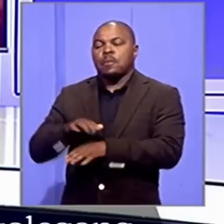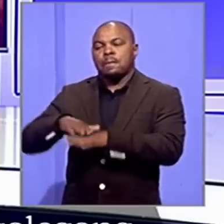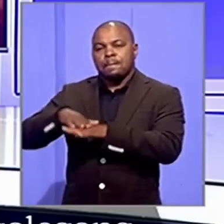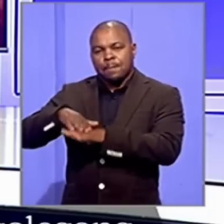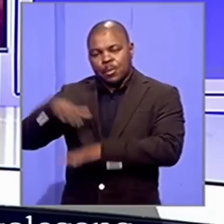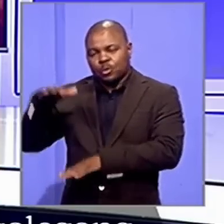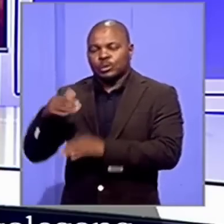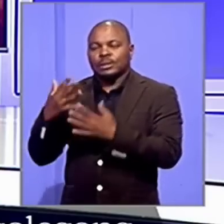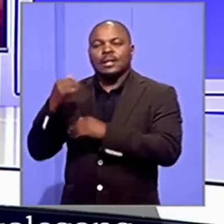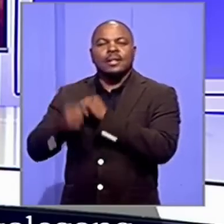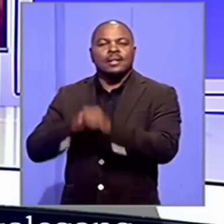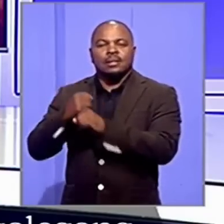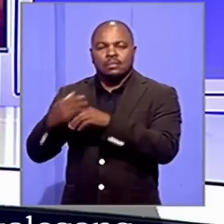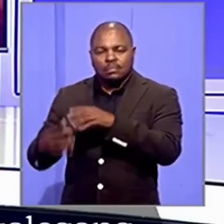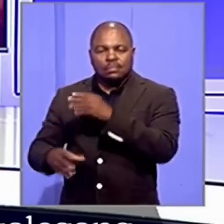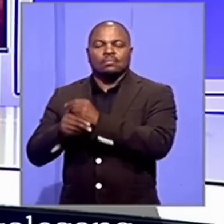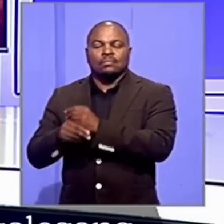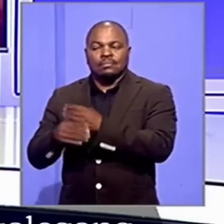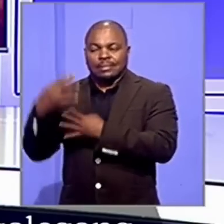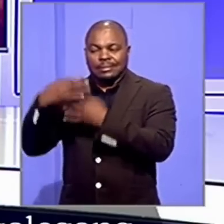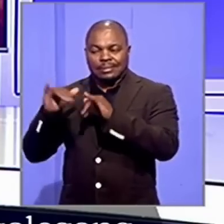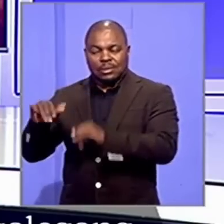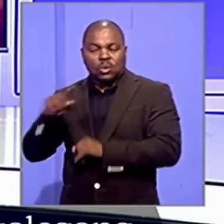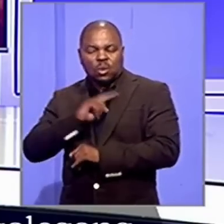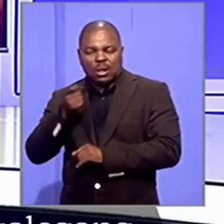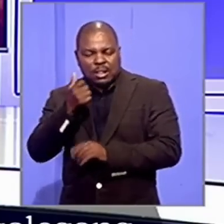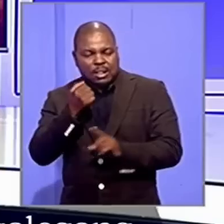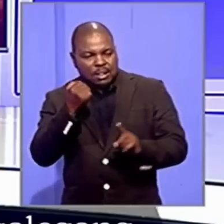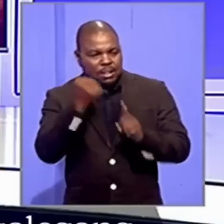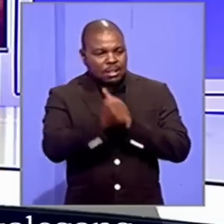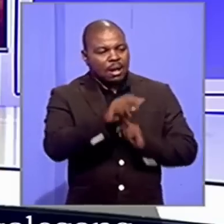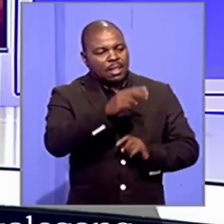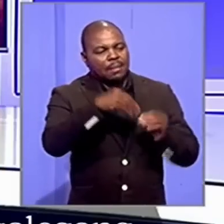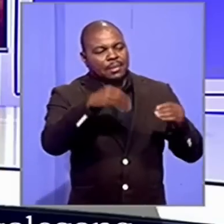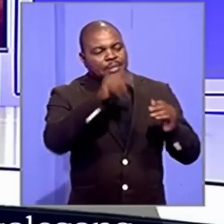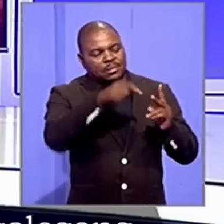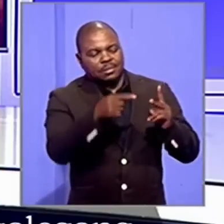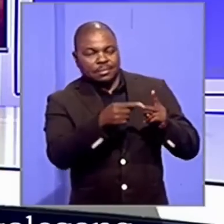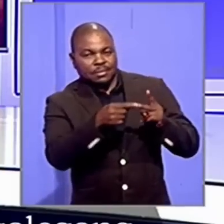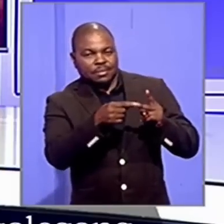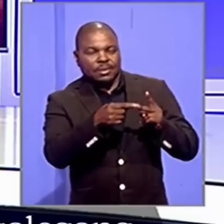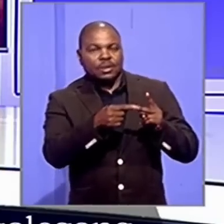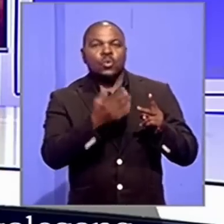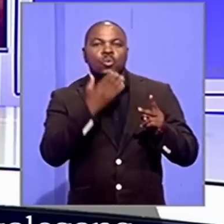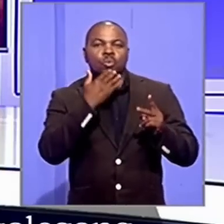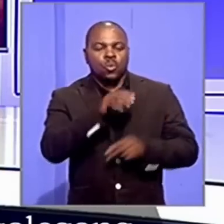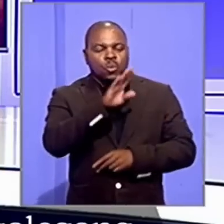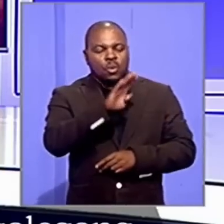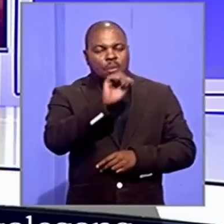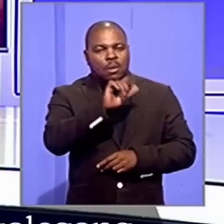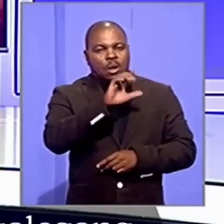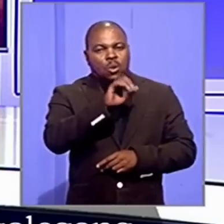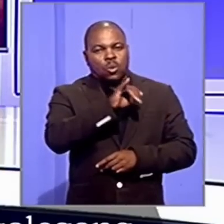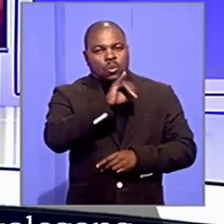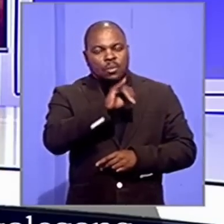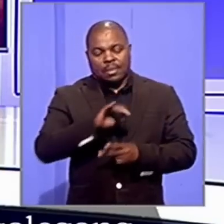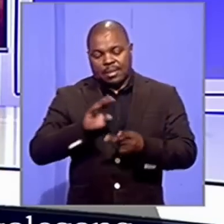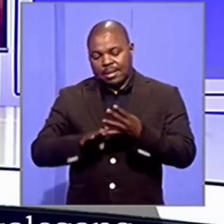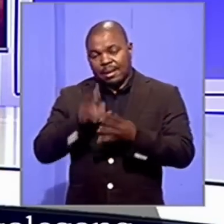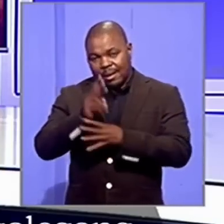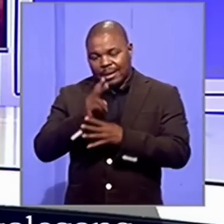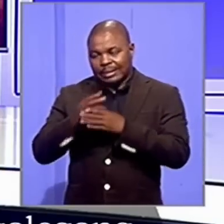e 10 ya tlaleletšo ka maitekelo a polao a rakgwebo mmogo wa Pozwana Mpho Baloi ga mmogo le mengwaga